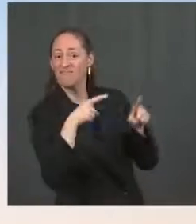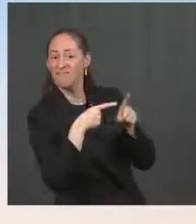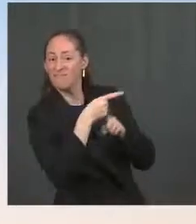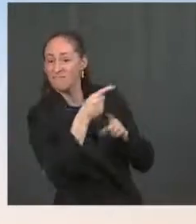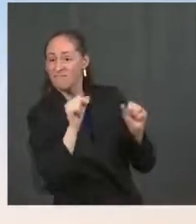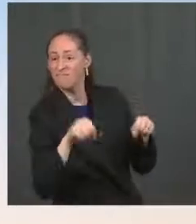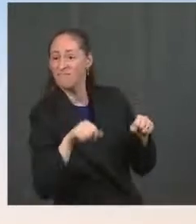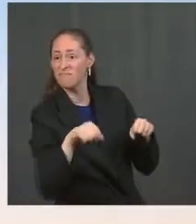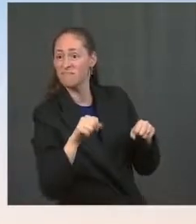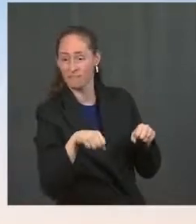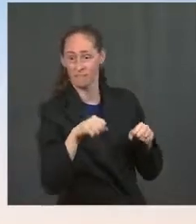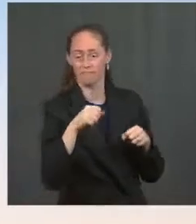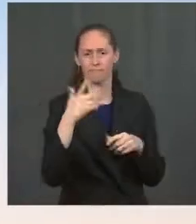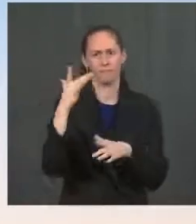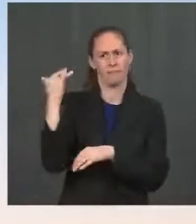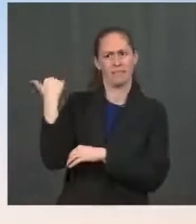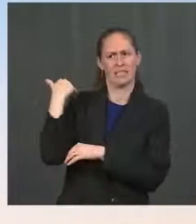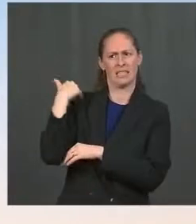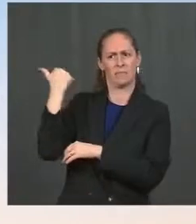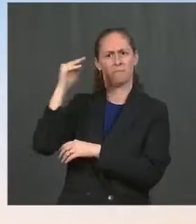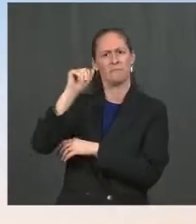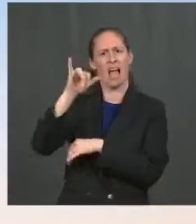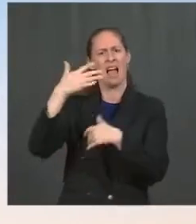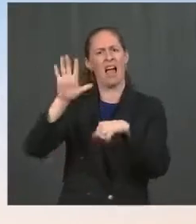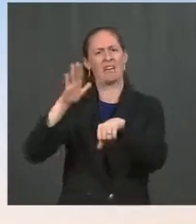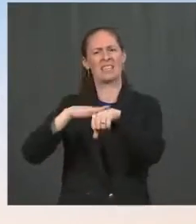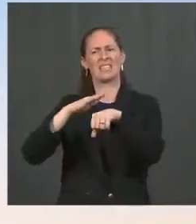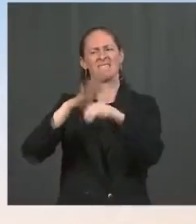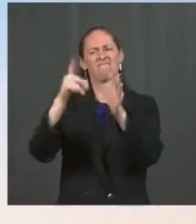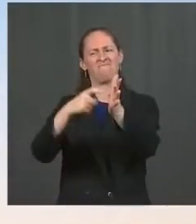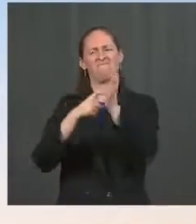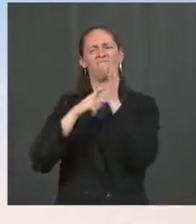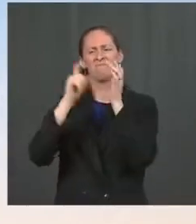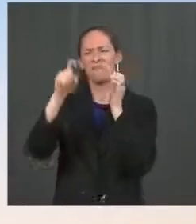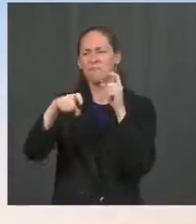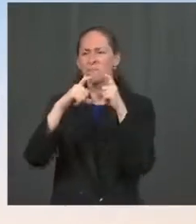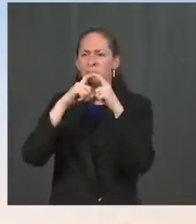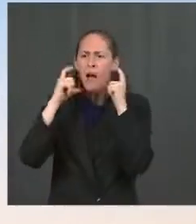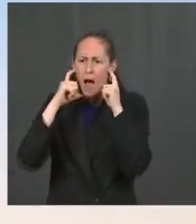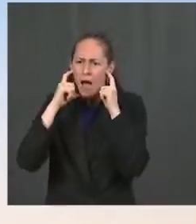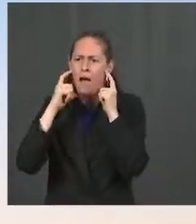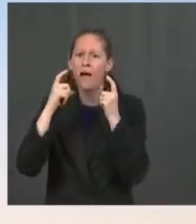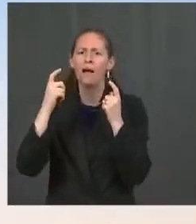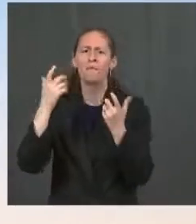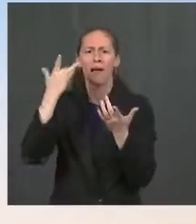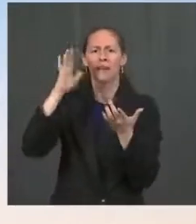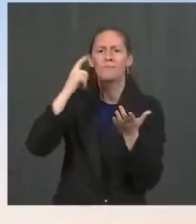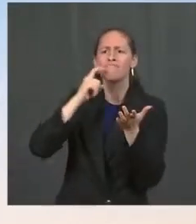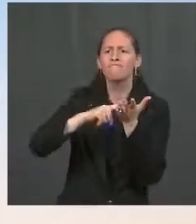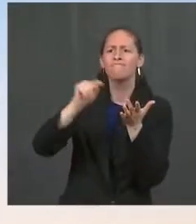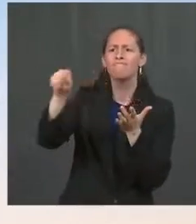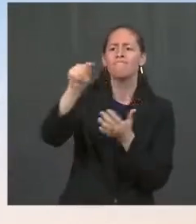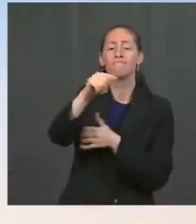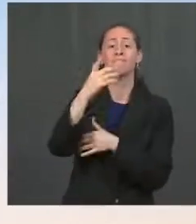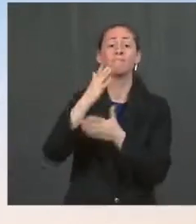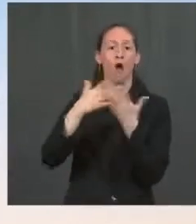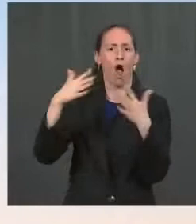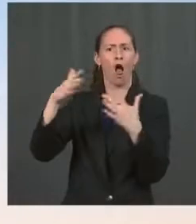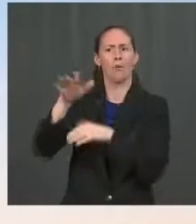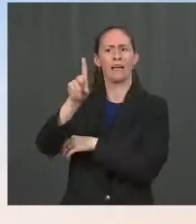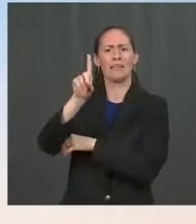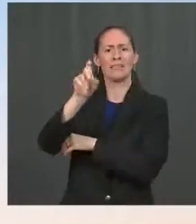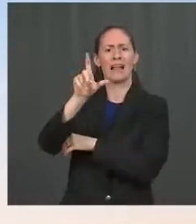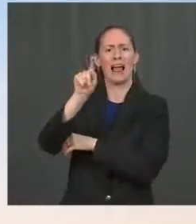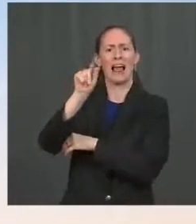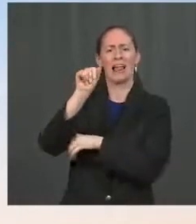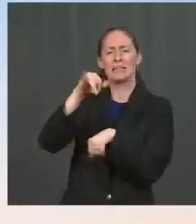only 1% of cases were the Delta variant. So obviously, information, data evolves, and the steps we need